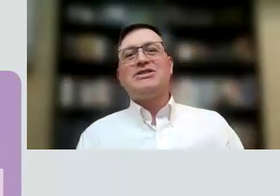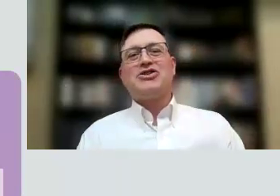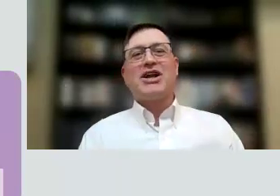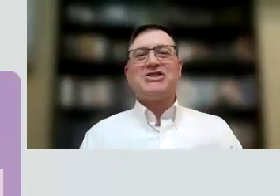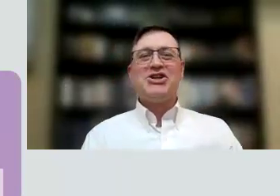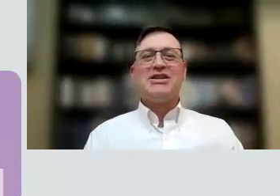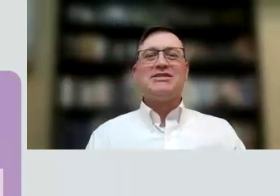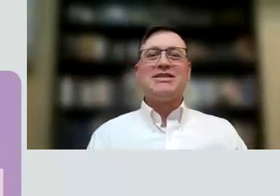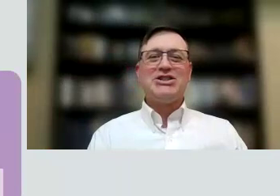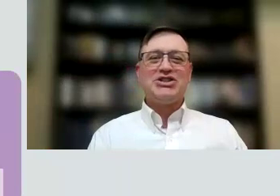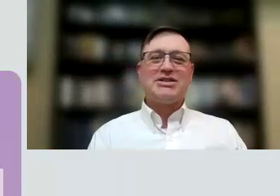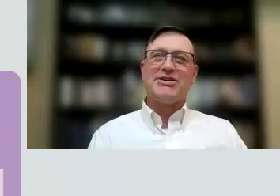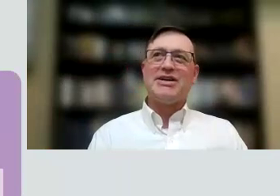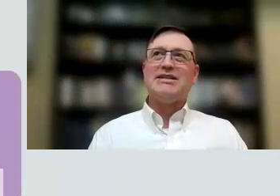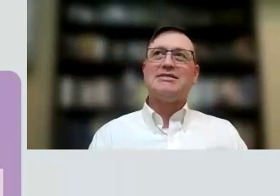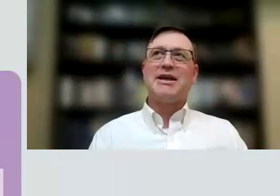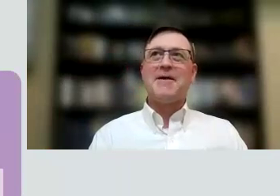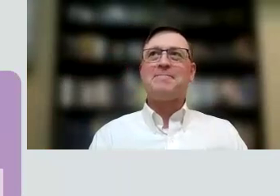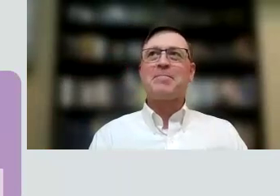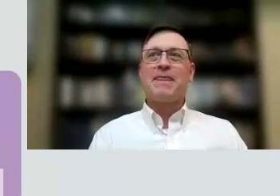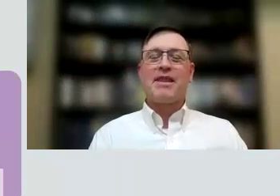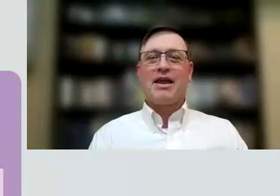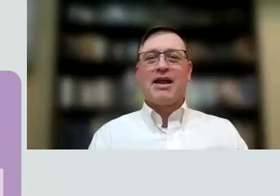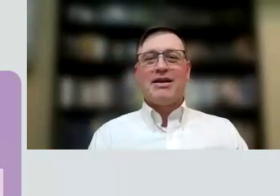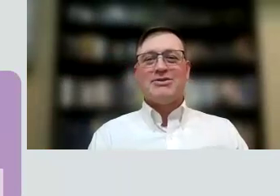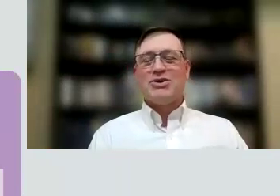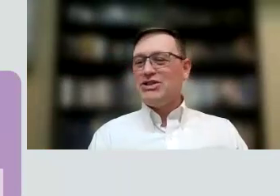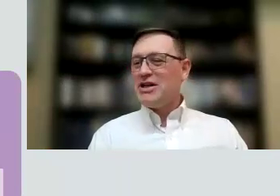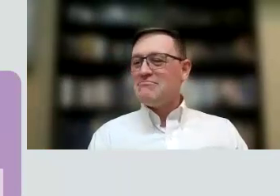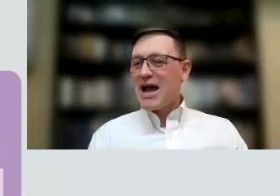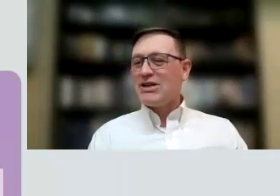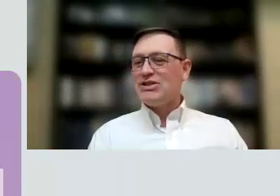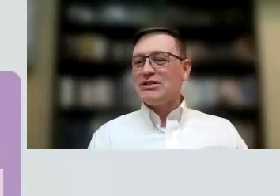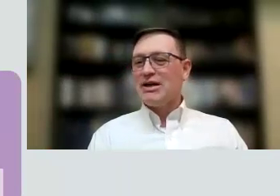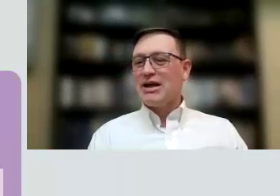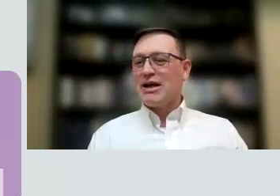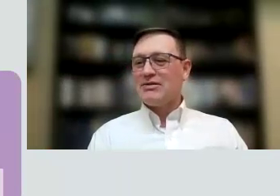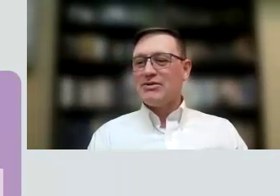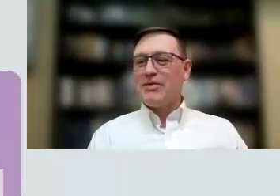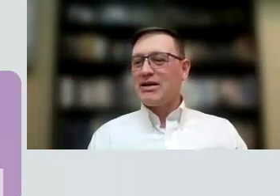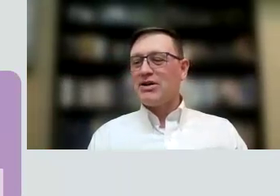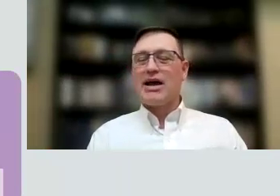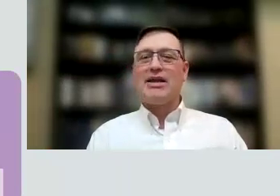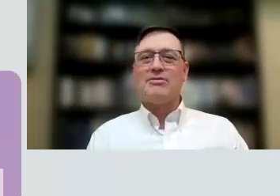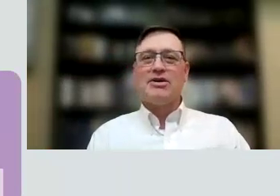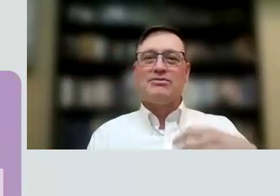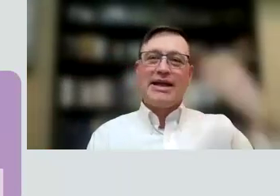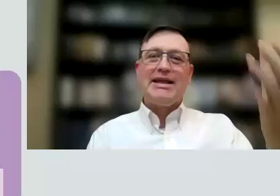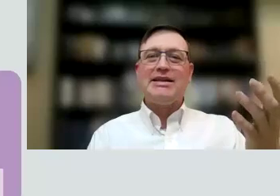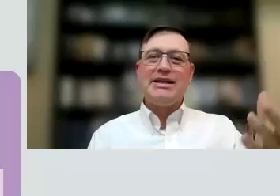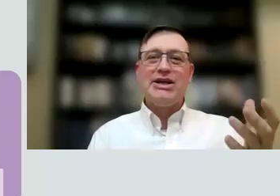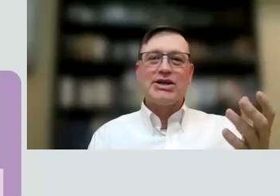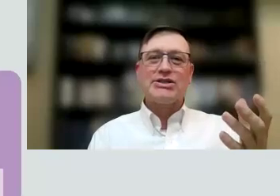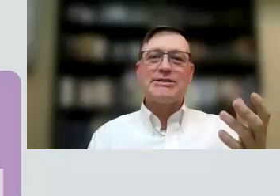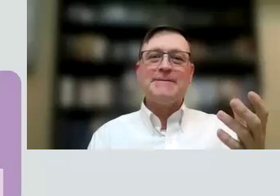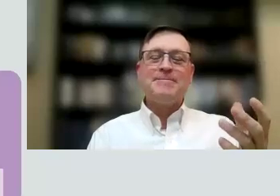Analog hearing aids are not as good as the digital hearing aids today. So as you can imagine, Rebecca talking about